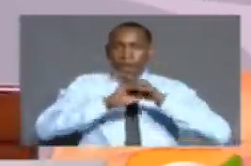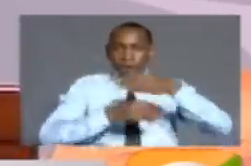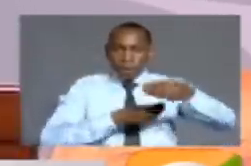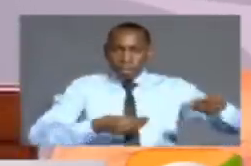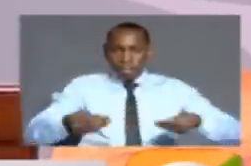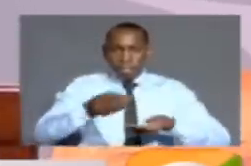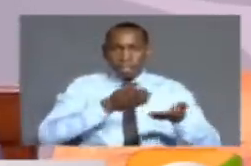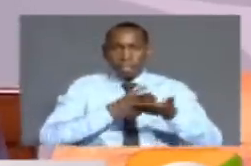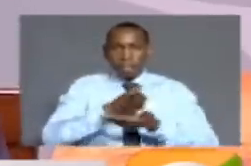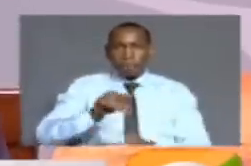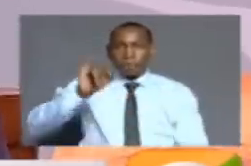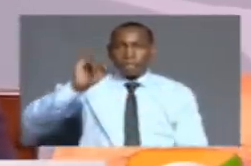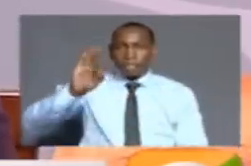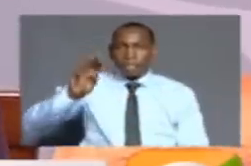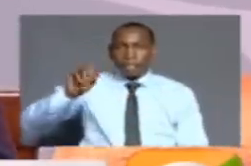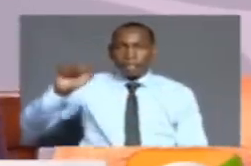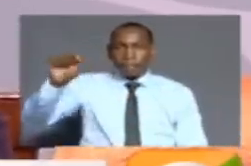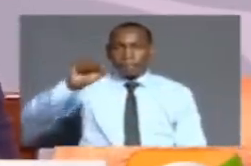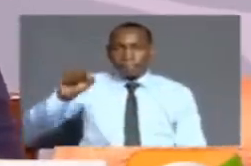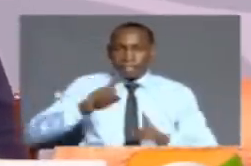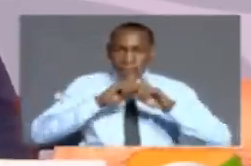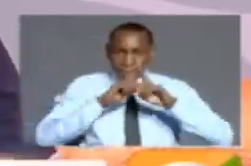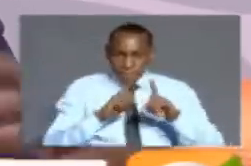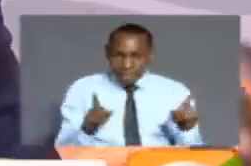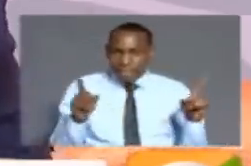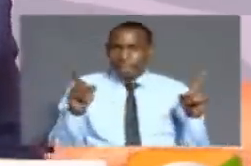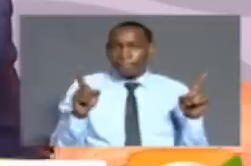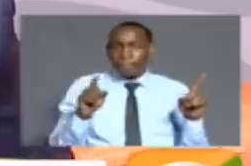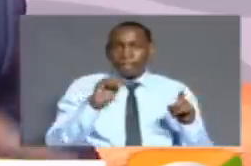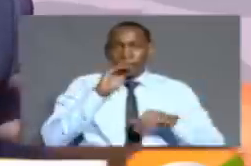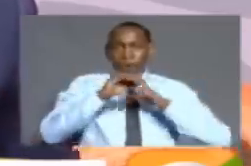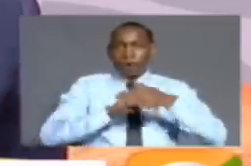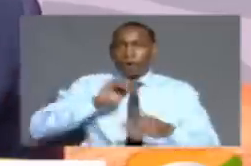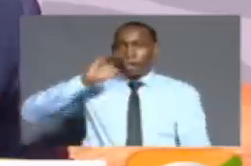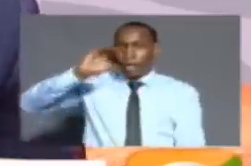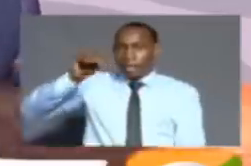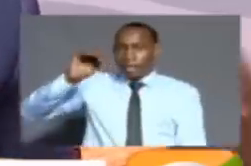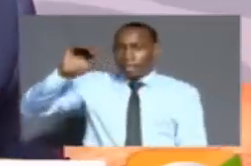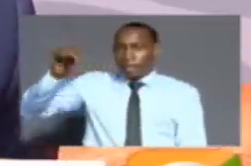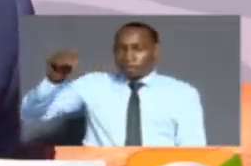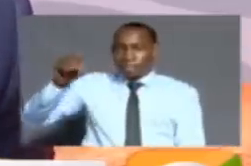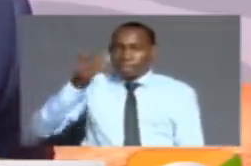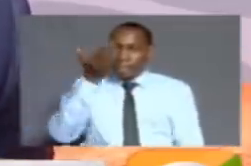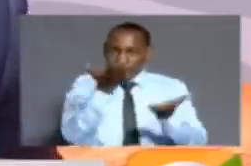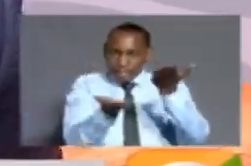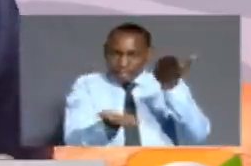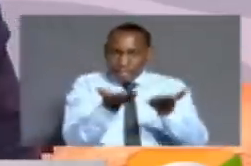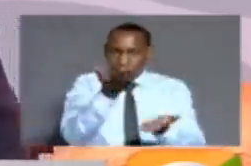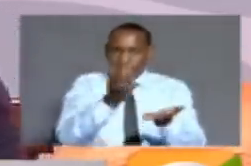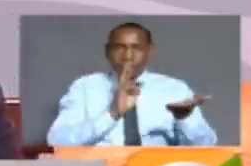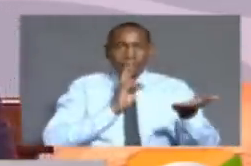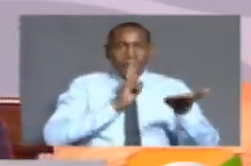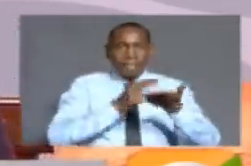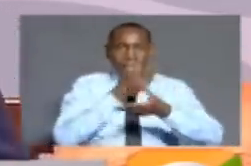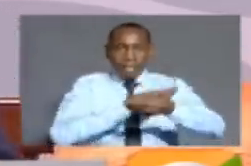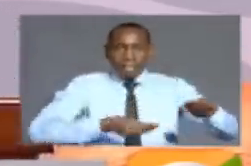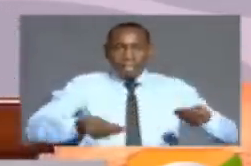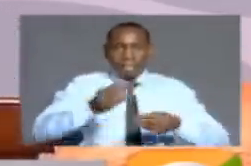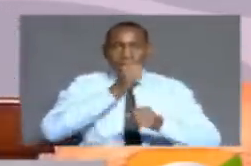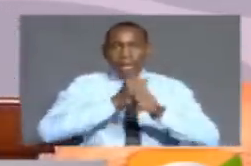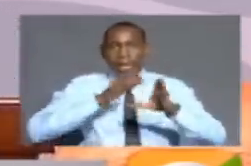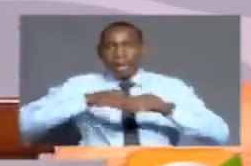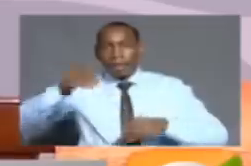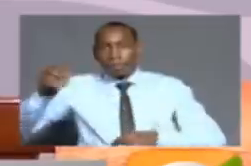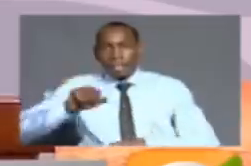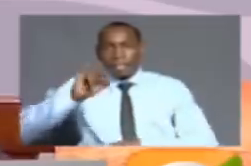go through if Miss. Correct. Okay? Yes. But you'll see that in all those counties that we've gone through and analyzed their reports, transactions are being held